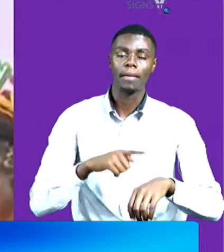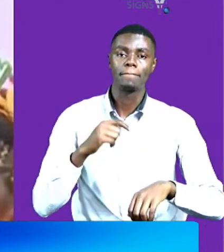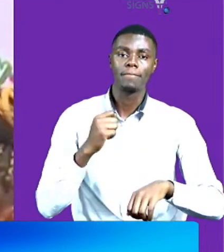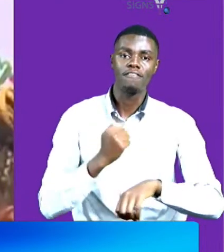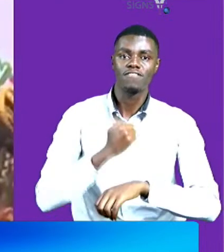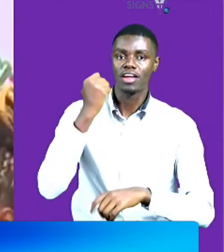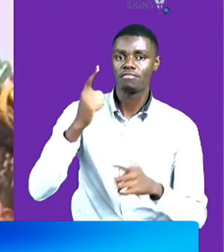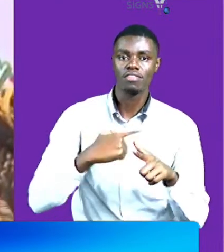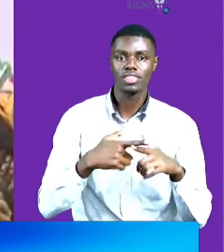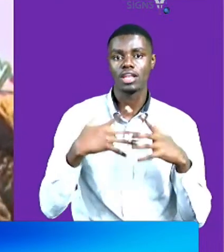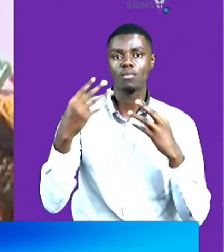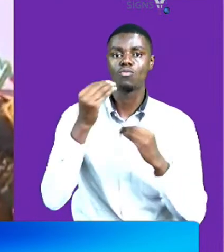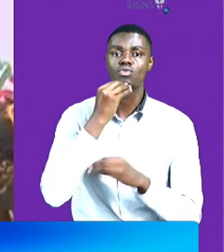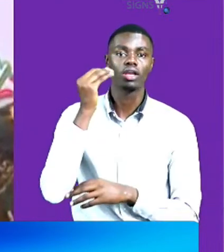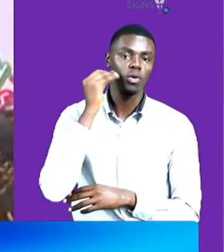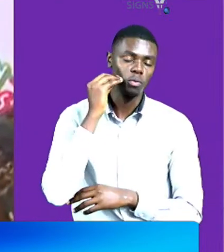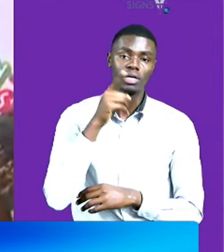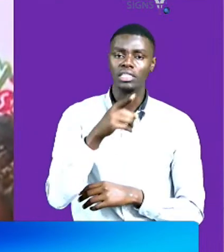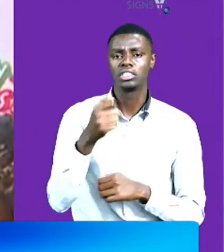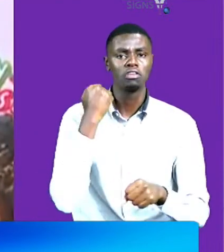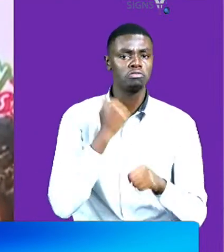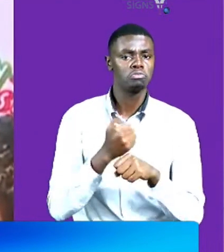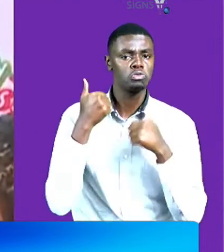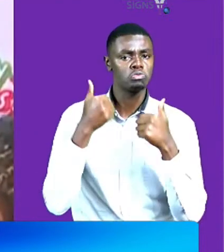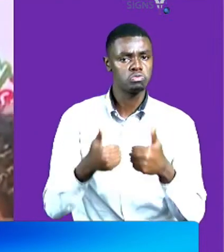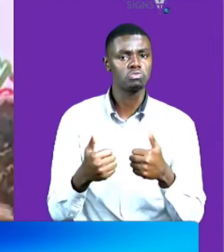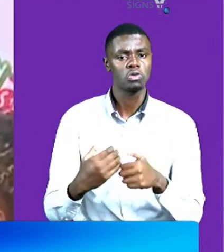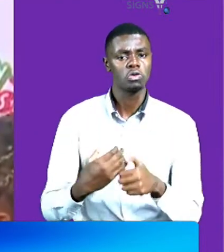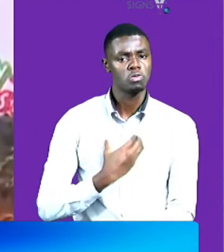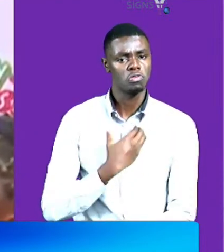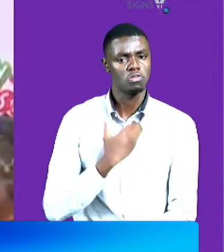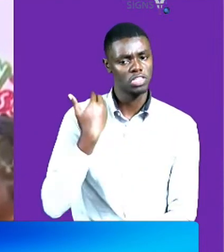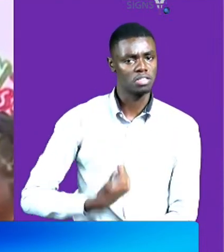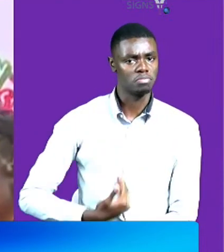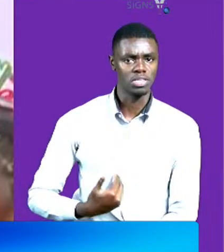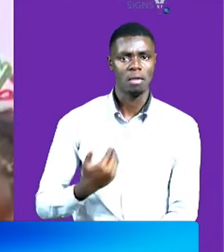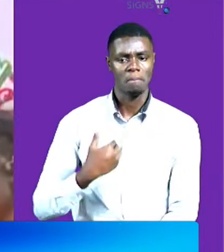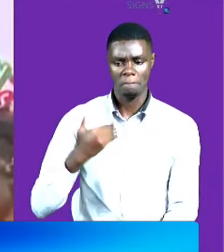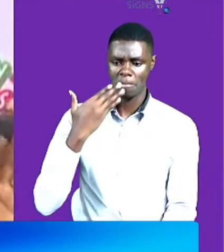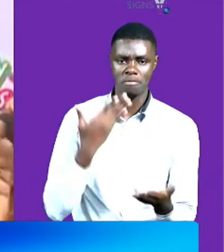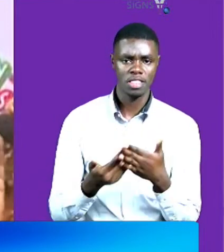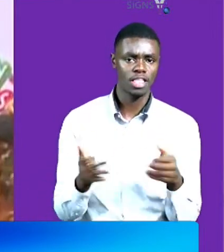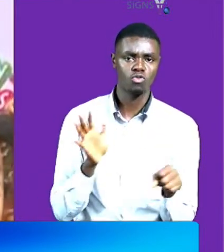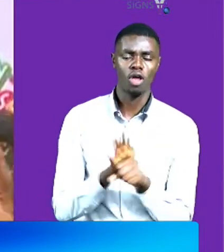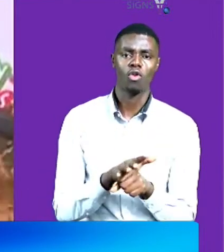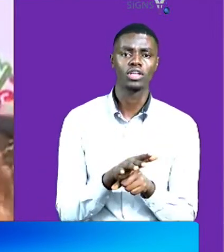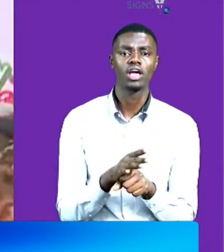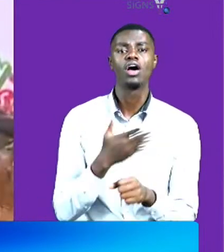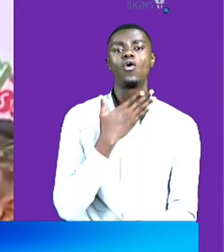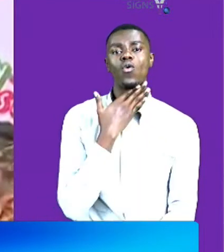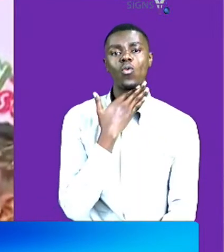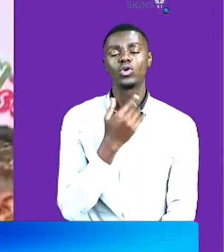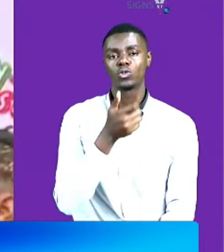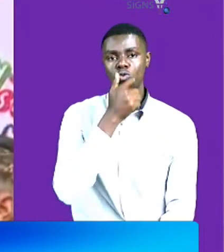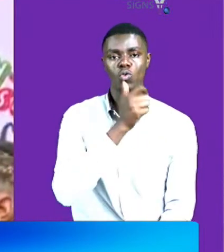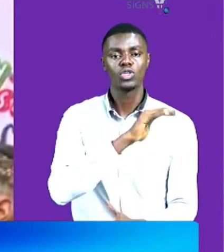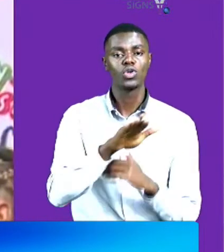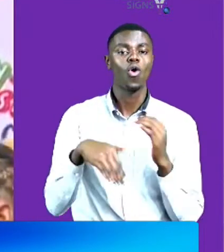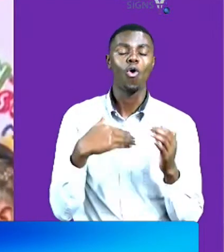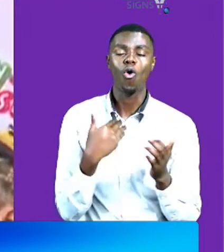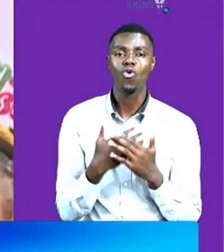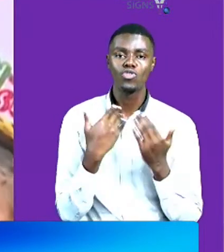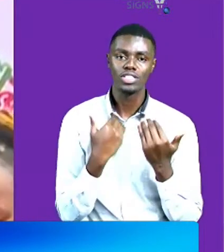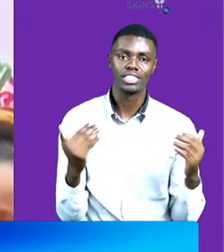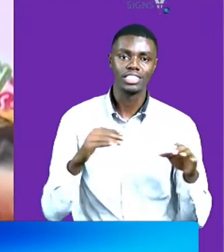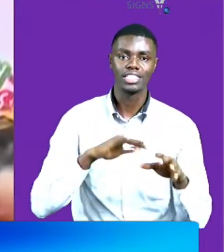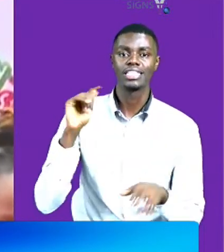nyumbani. Na mumefanya mzuri sana kunitembelea na nimeshukuru, na tunatakia watoto wote wa Kenya pahali